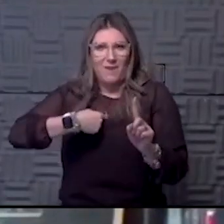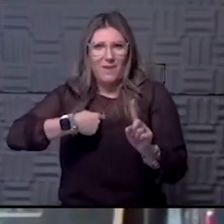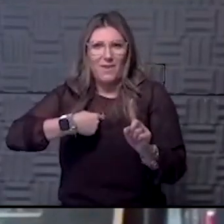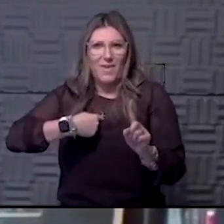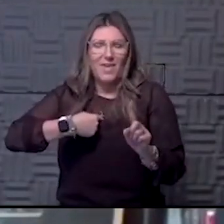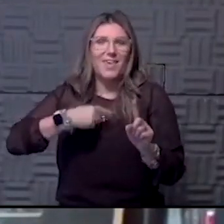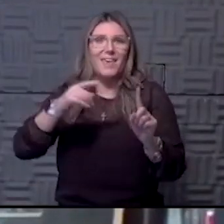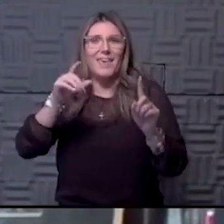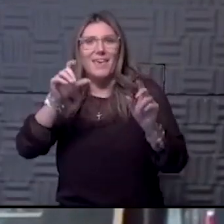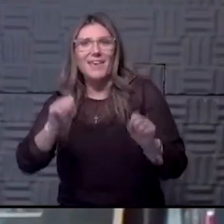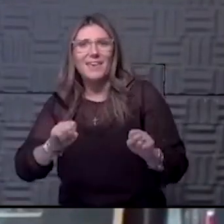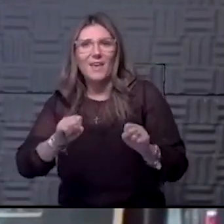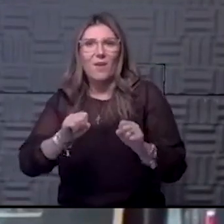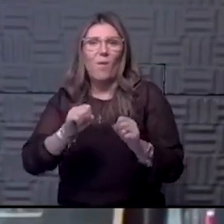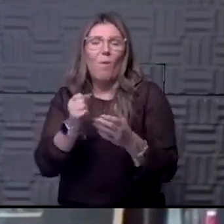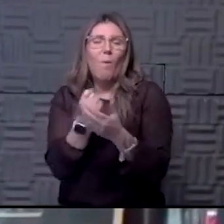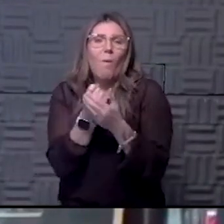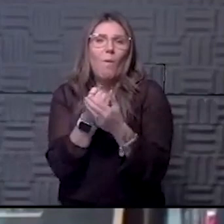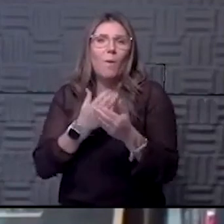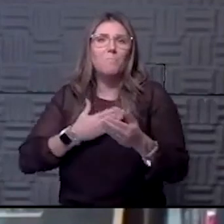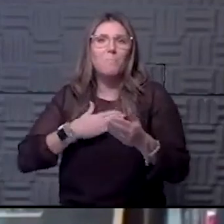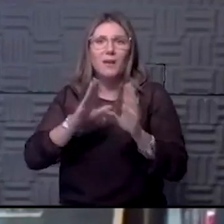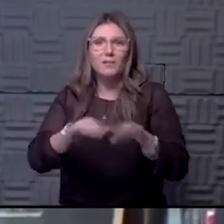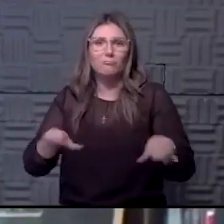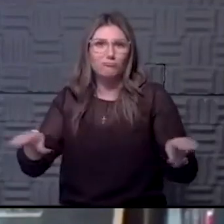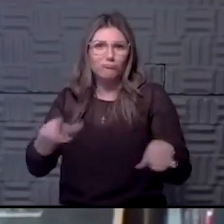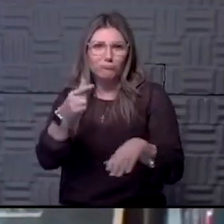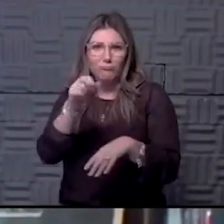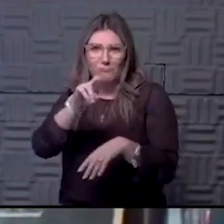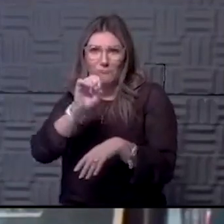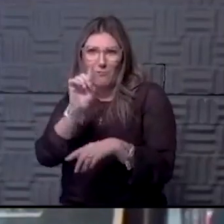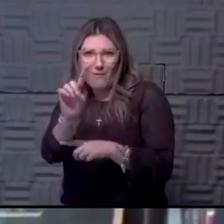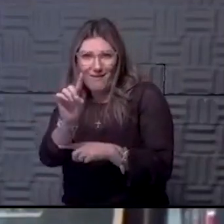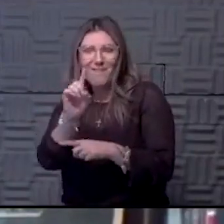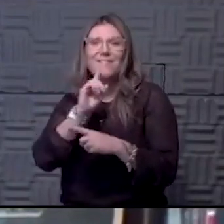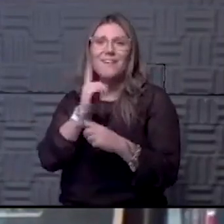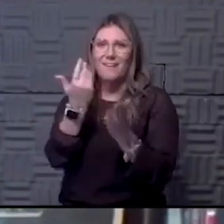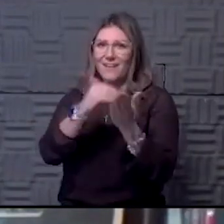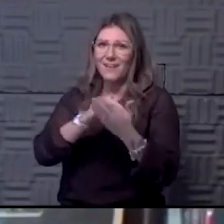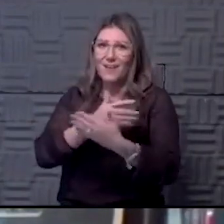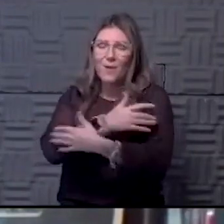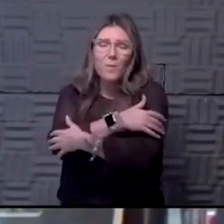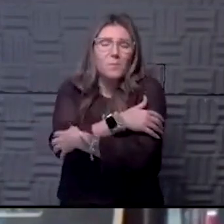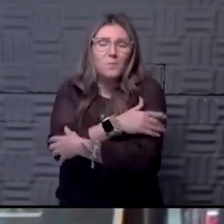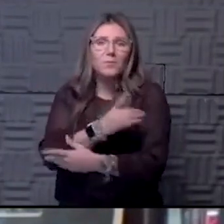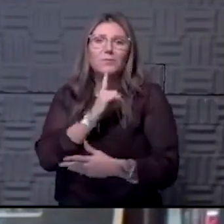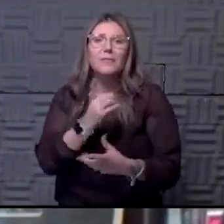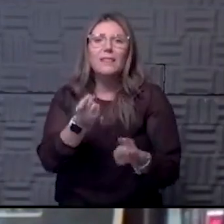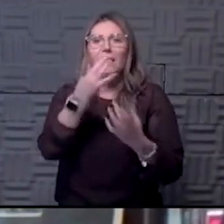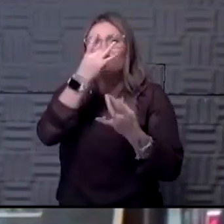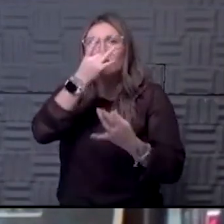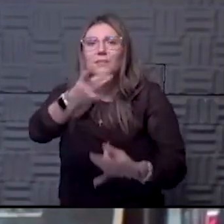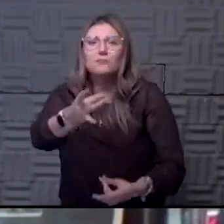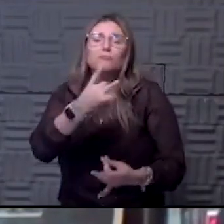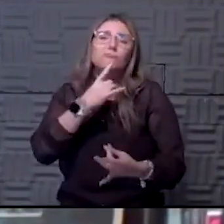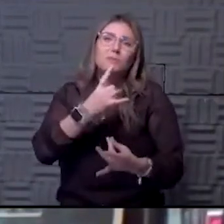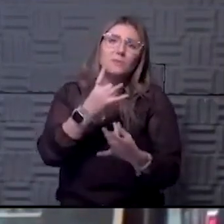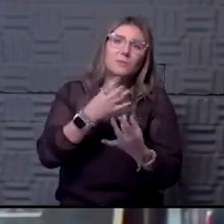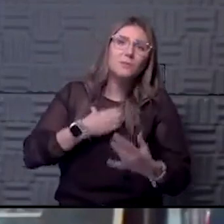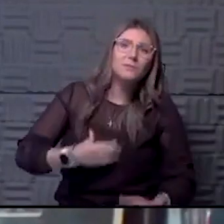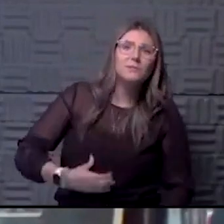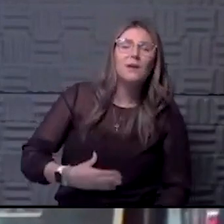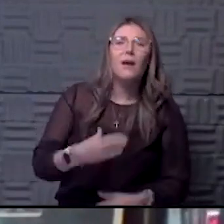hold my grandchildren. So there's a lot of real interest, a lot of real desire, and this vaccine creates